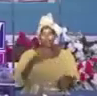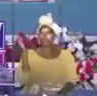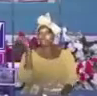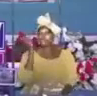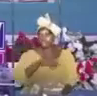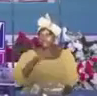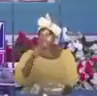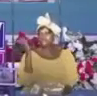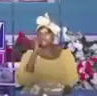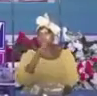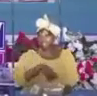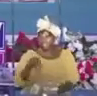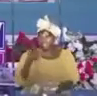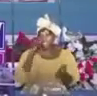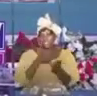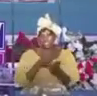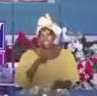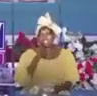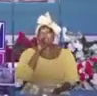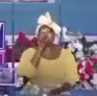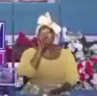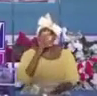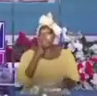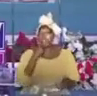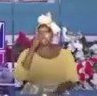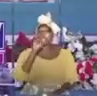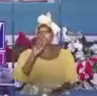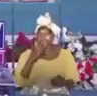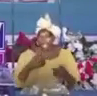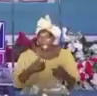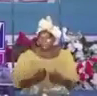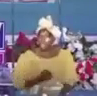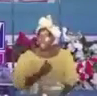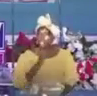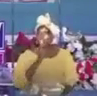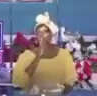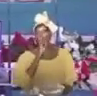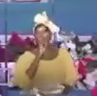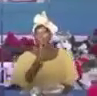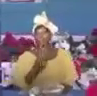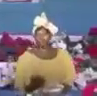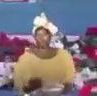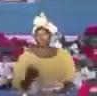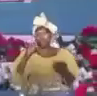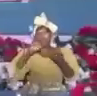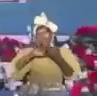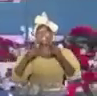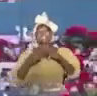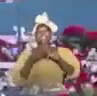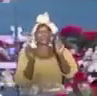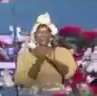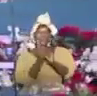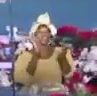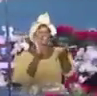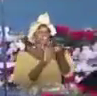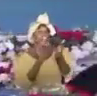solid, genuine encounter with the Lord Jesus Christ. With all due